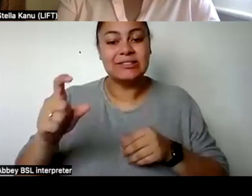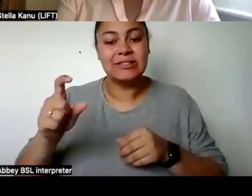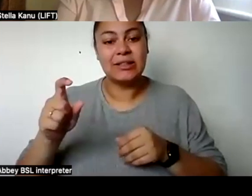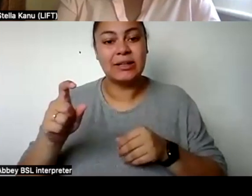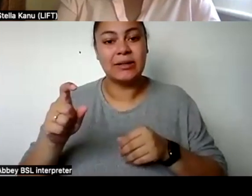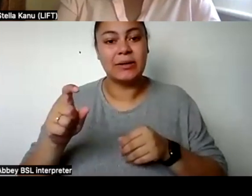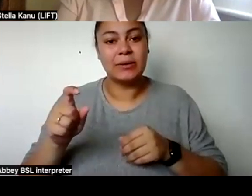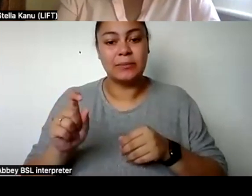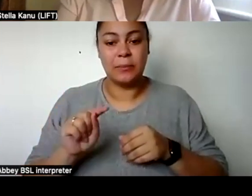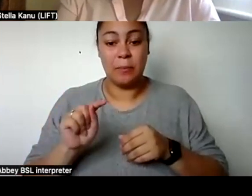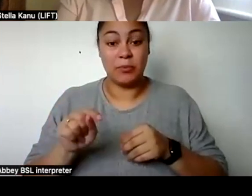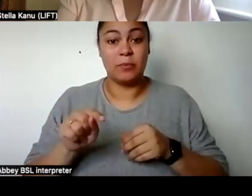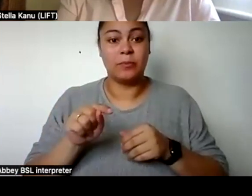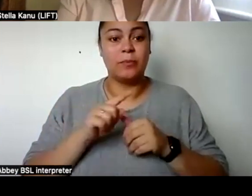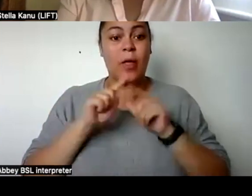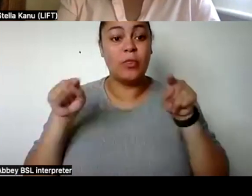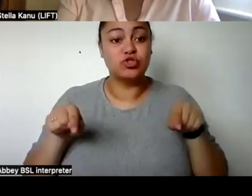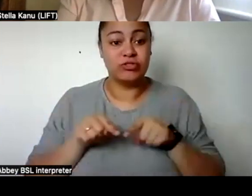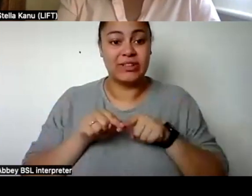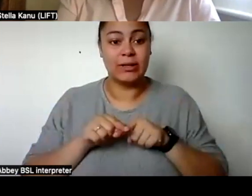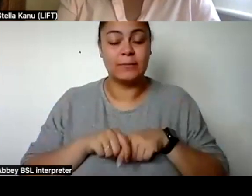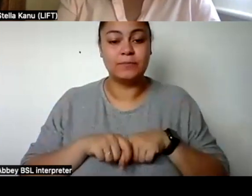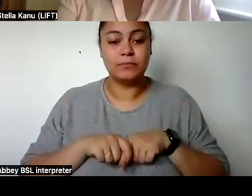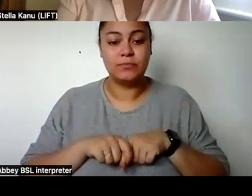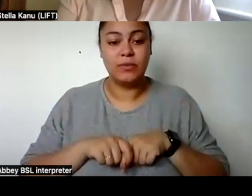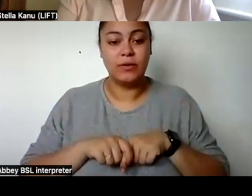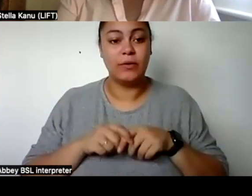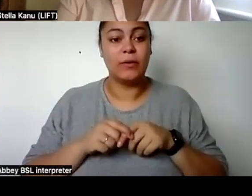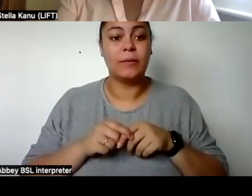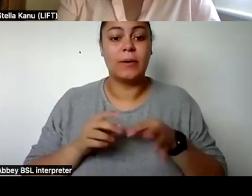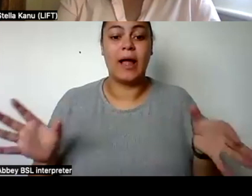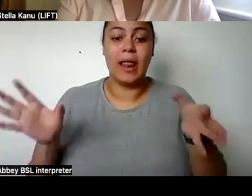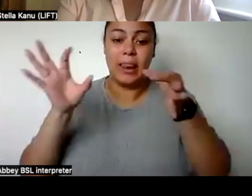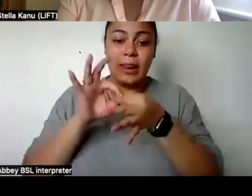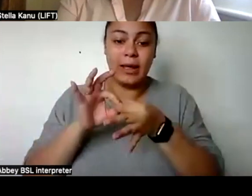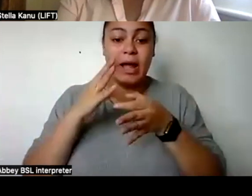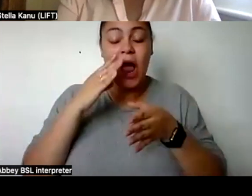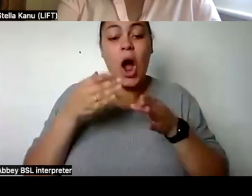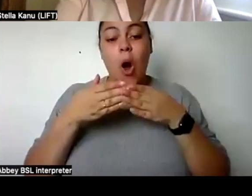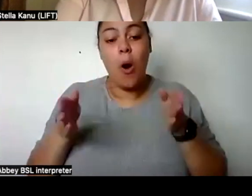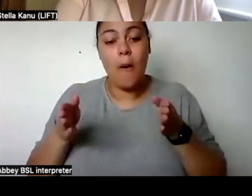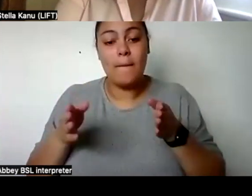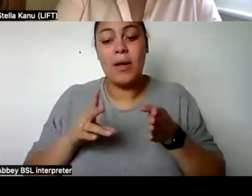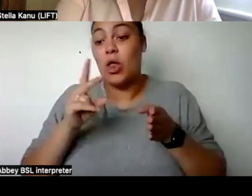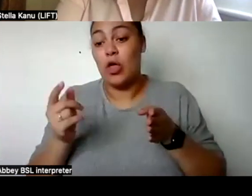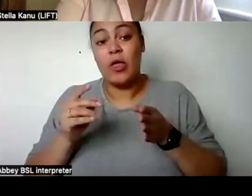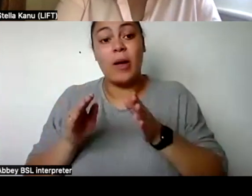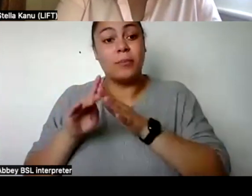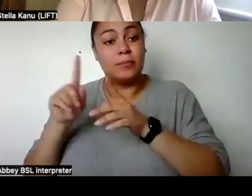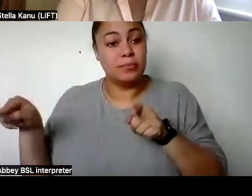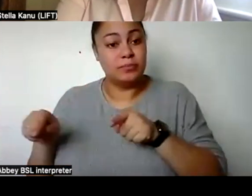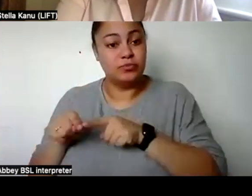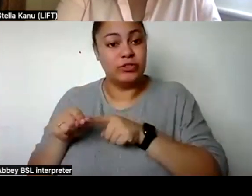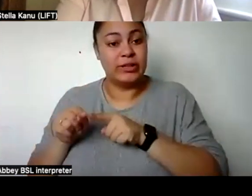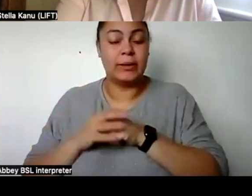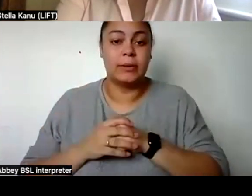closed caption button on your screens. And there is also a link, which means you can have it open in another browser. And we will